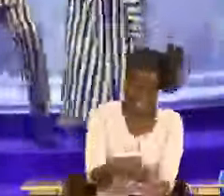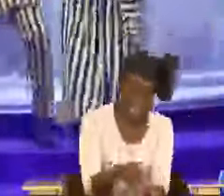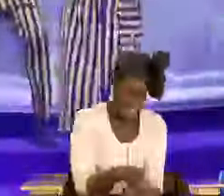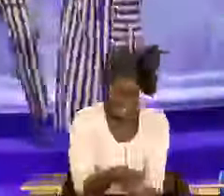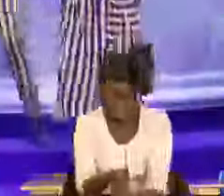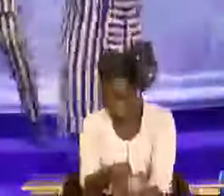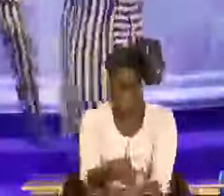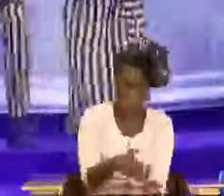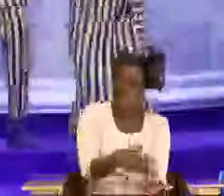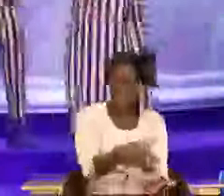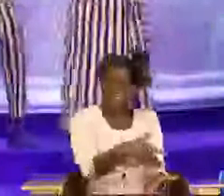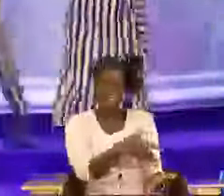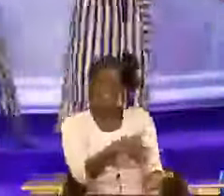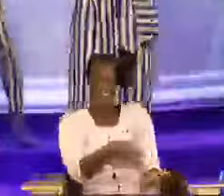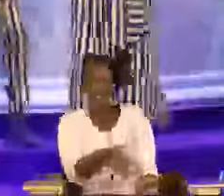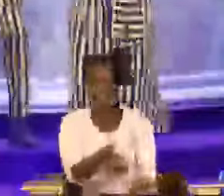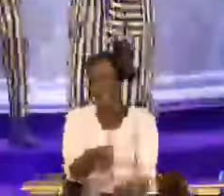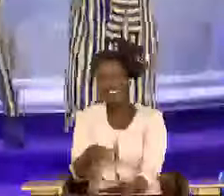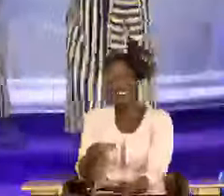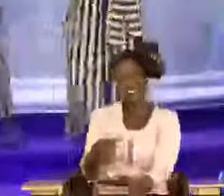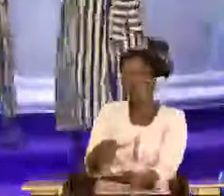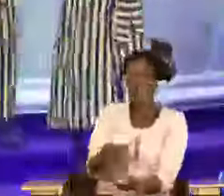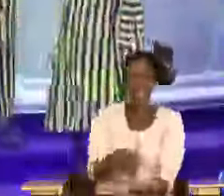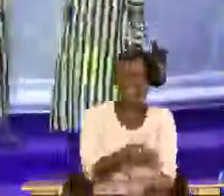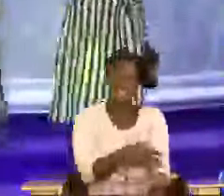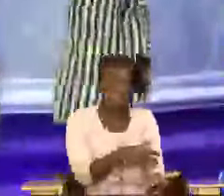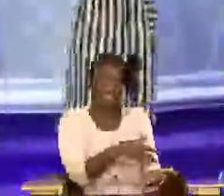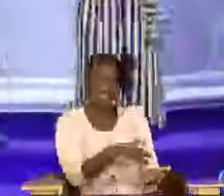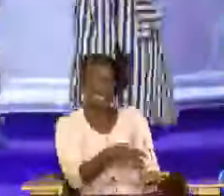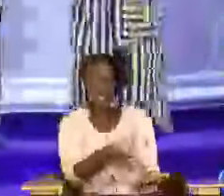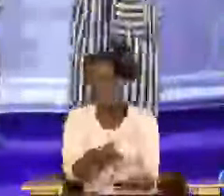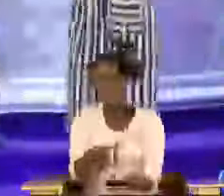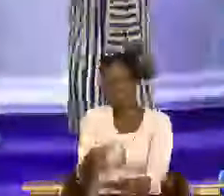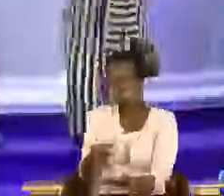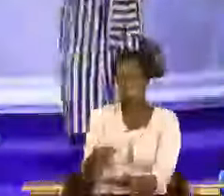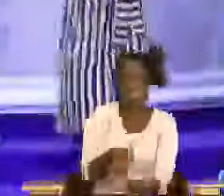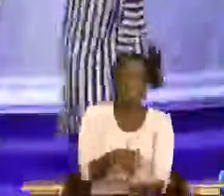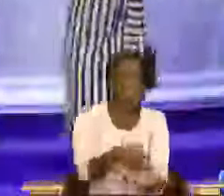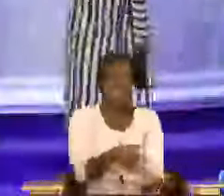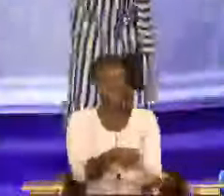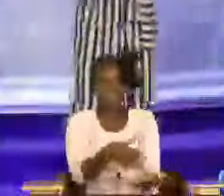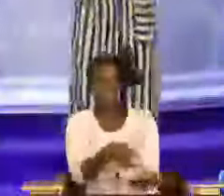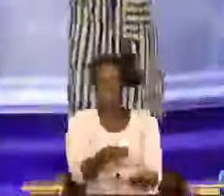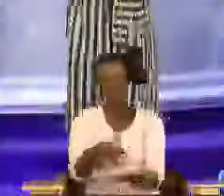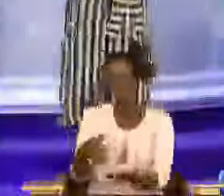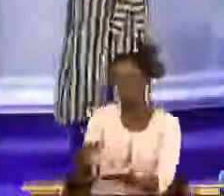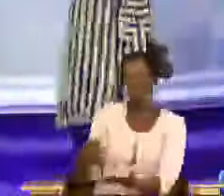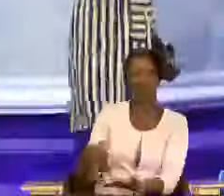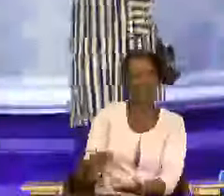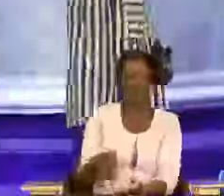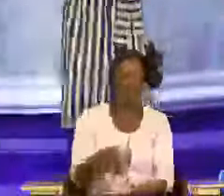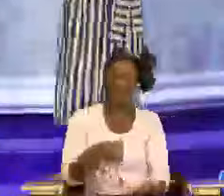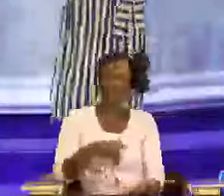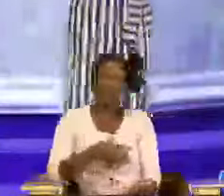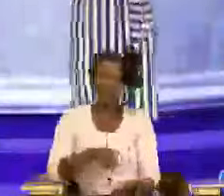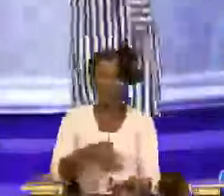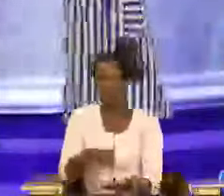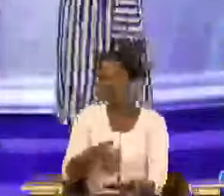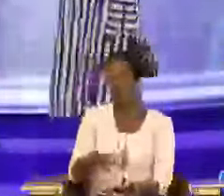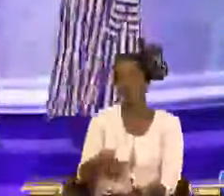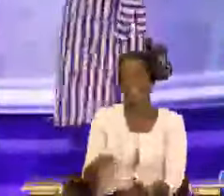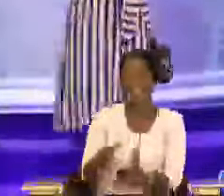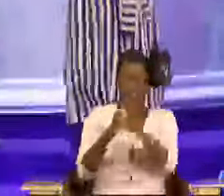God come on come on oh yes Father we bless